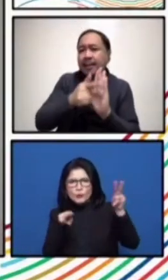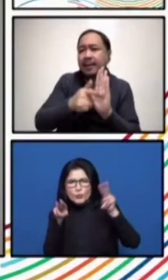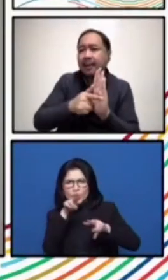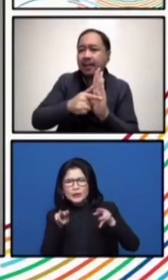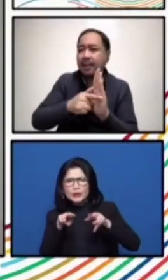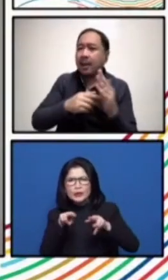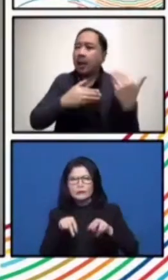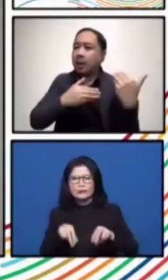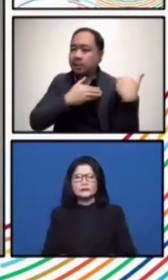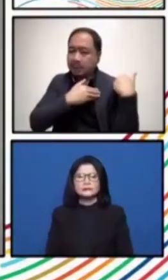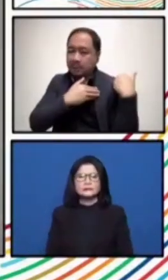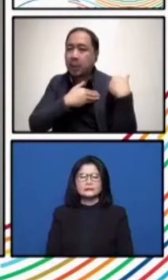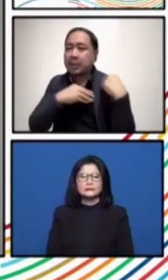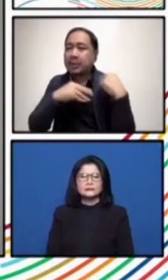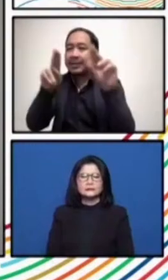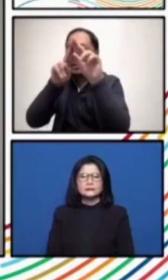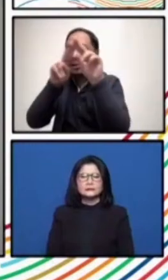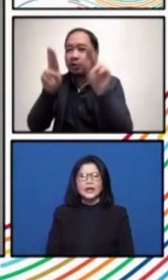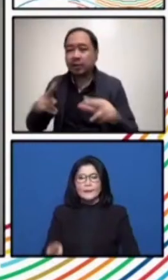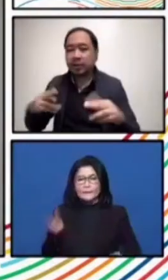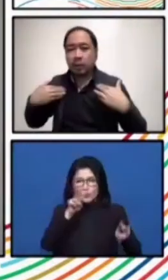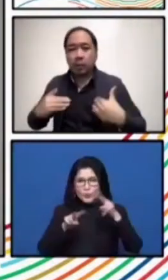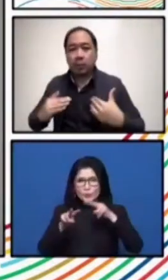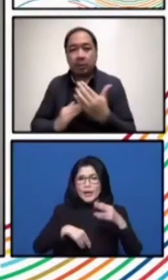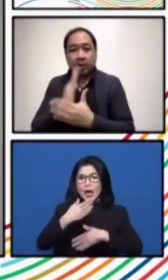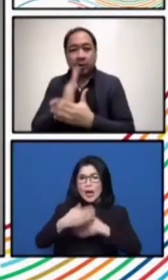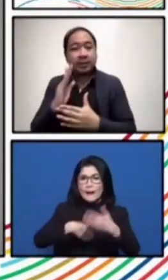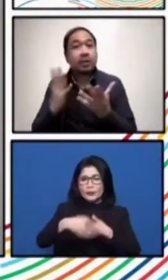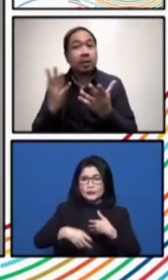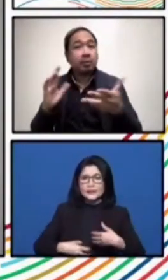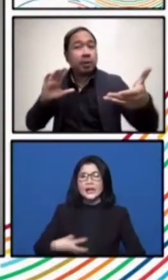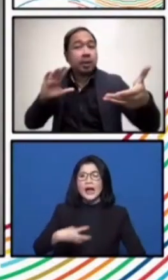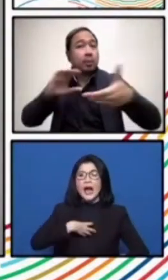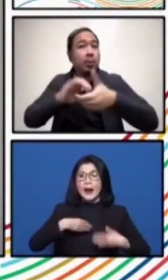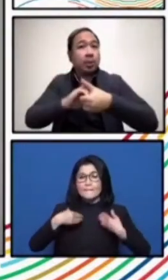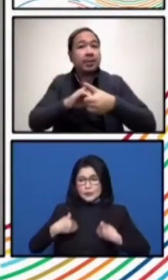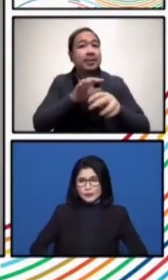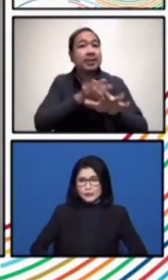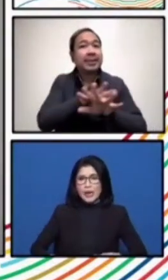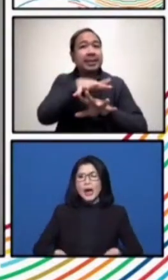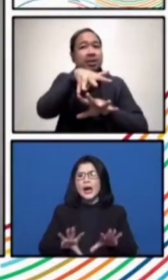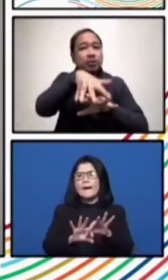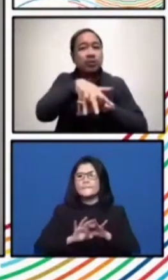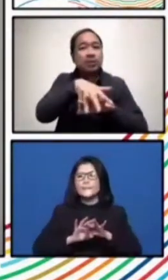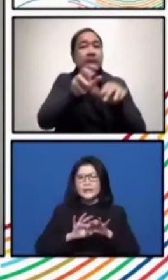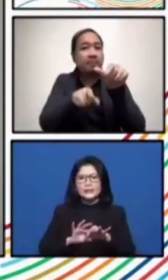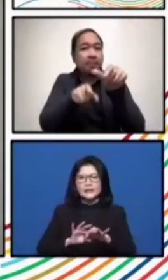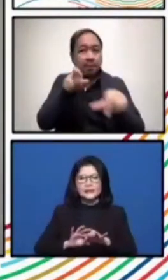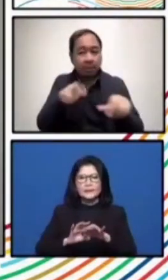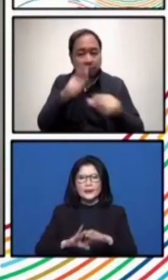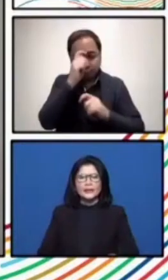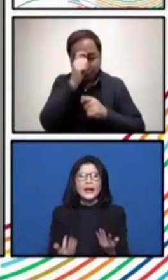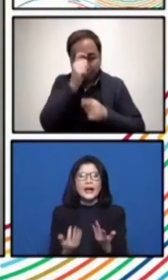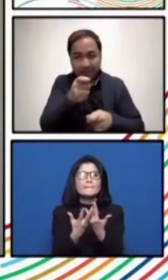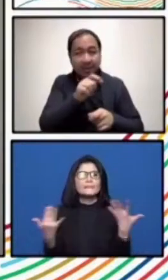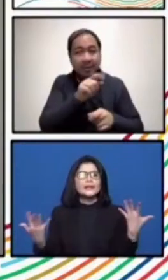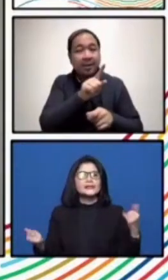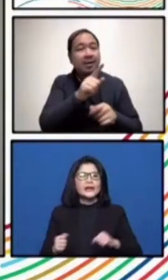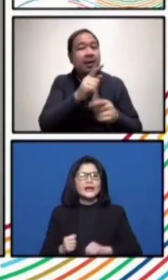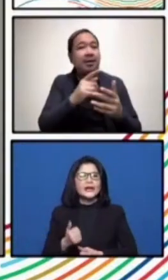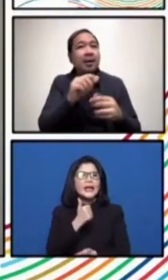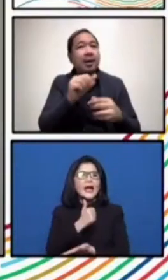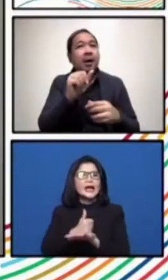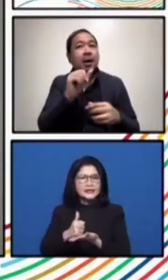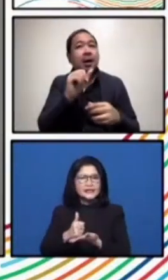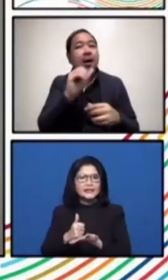rights obligations we work collaboratively in partnership with indigenous persons to uphold the guarantees aotearoa